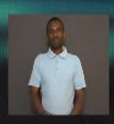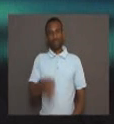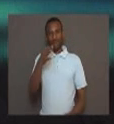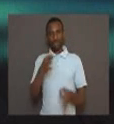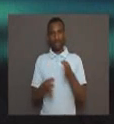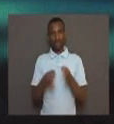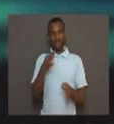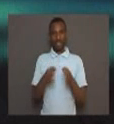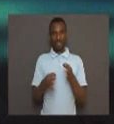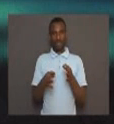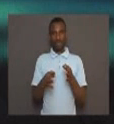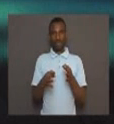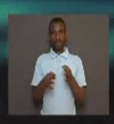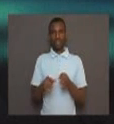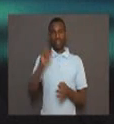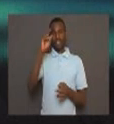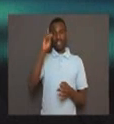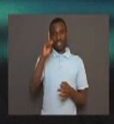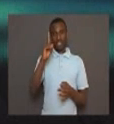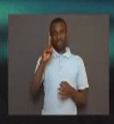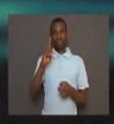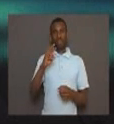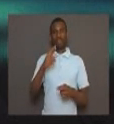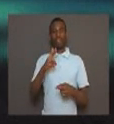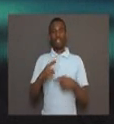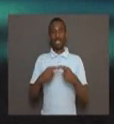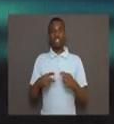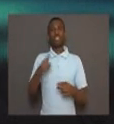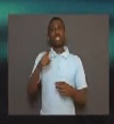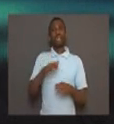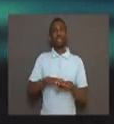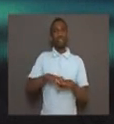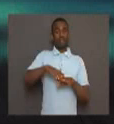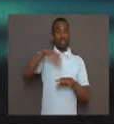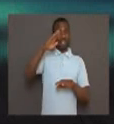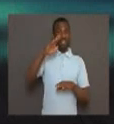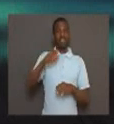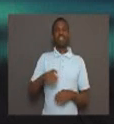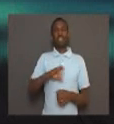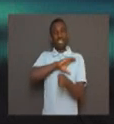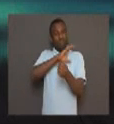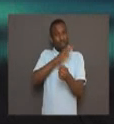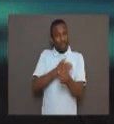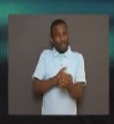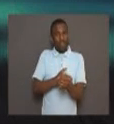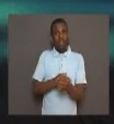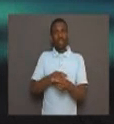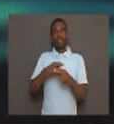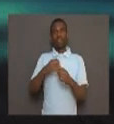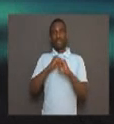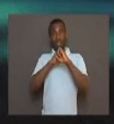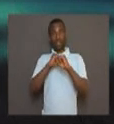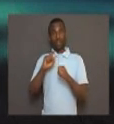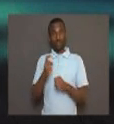If the inductive reactance is greater than the capacitive